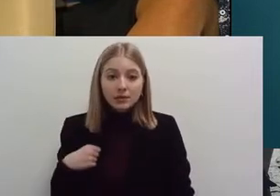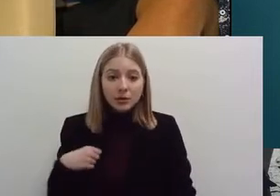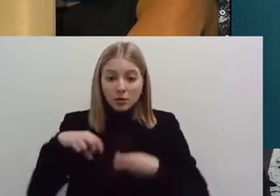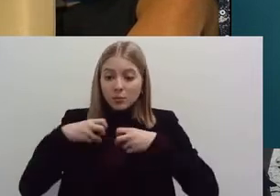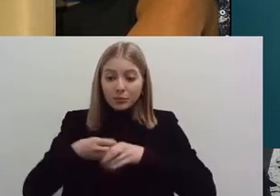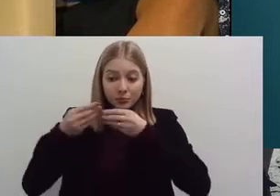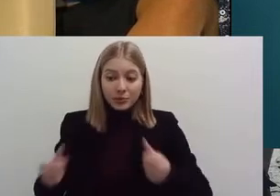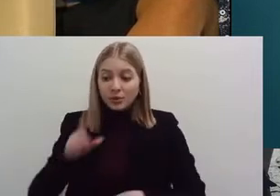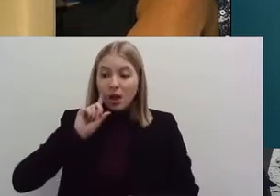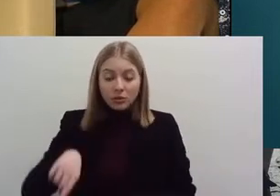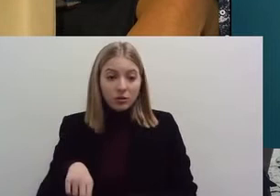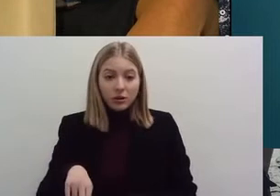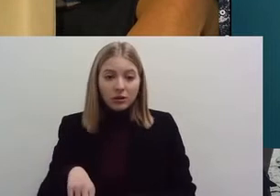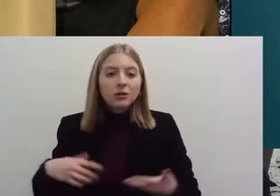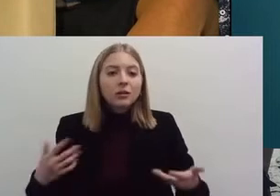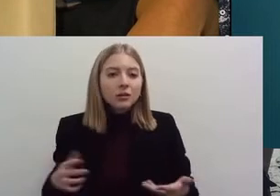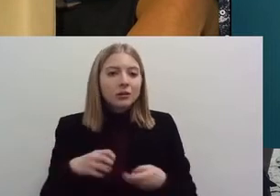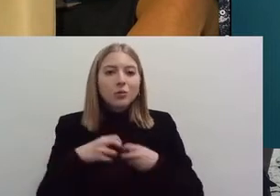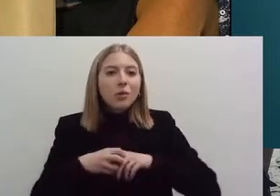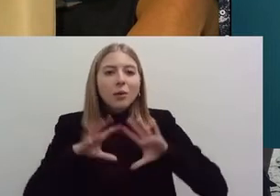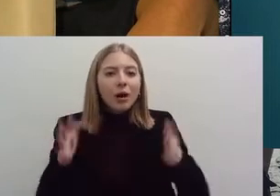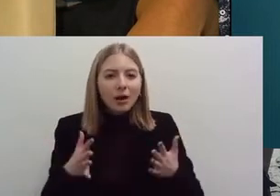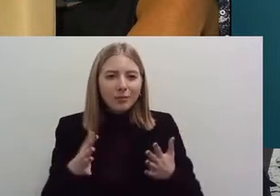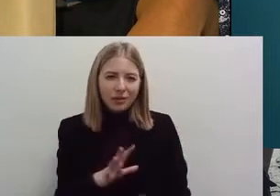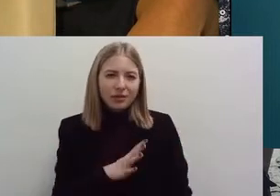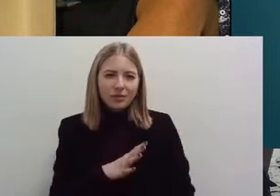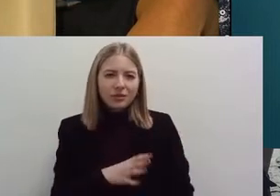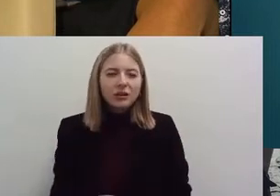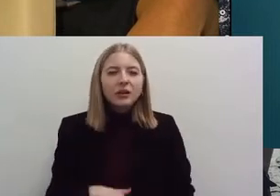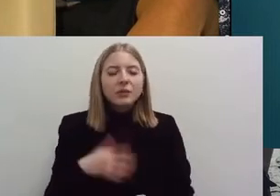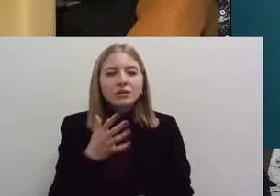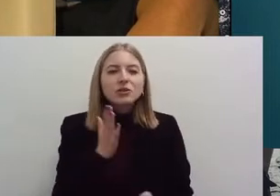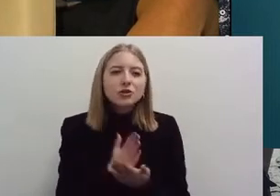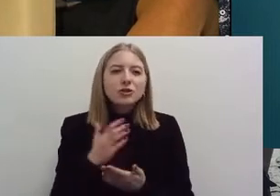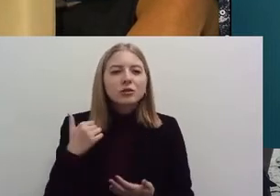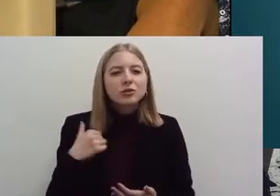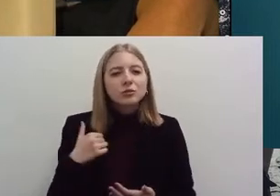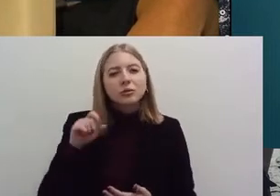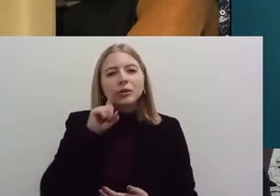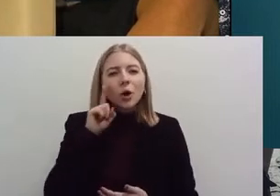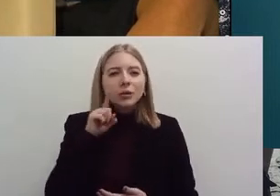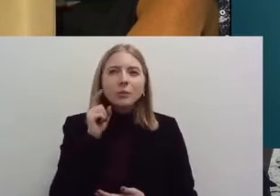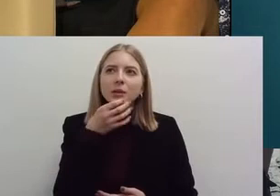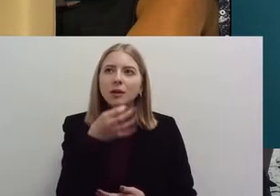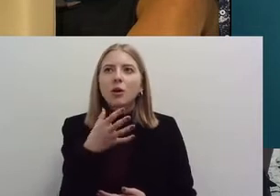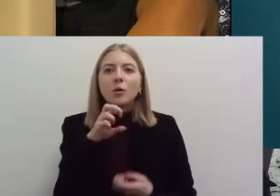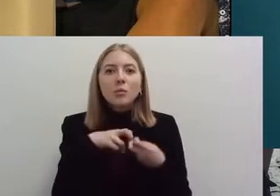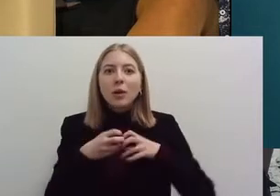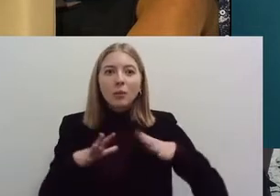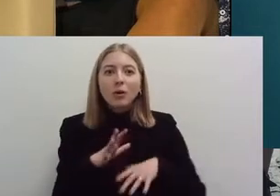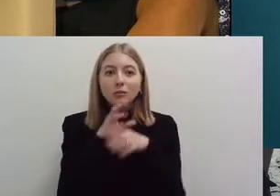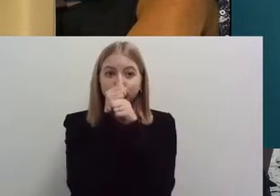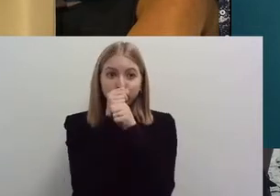bad, but we are here, we are open-minded, and we are motivated to look behind the things that are